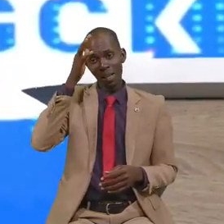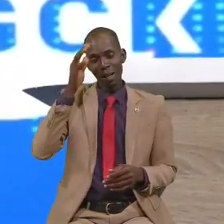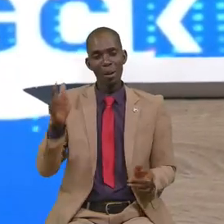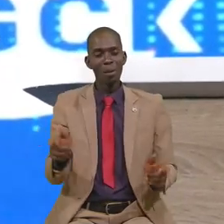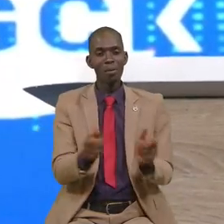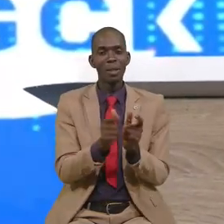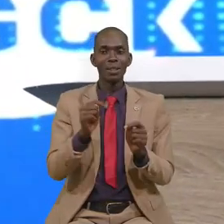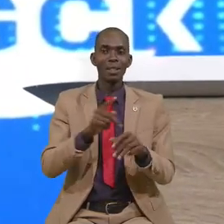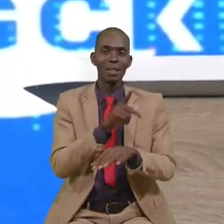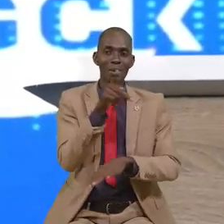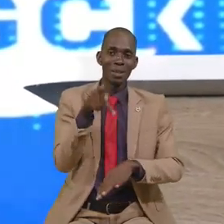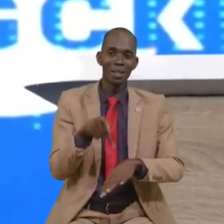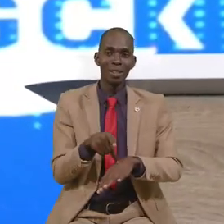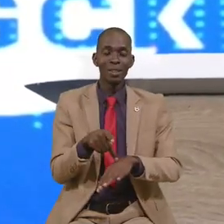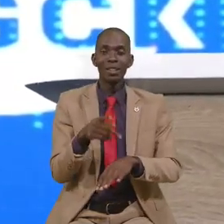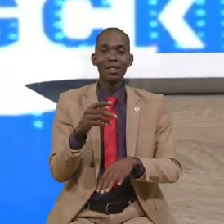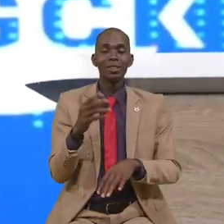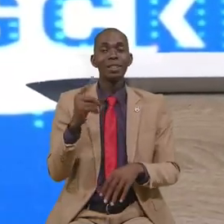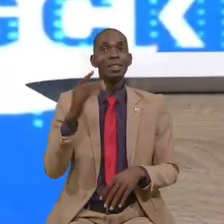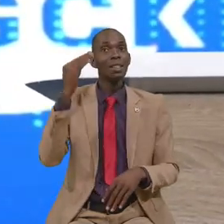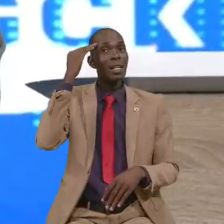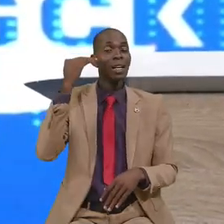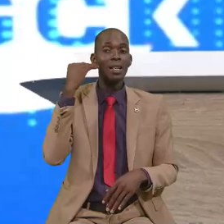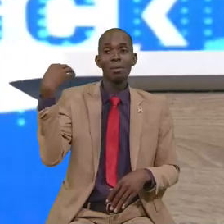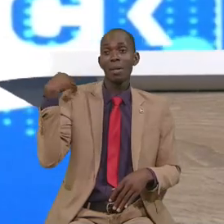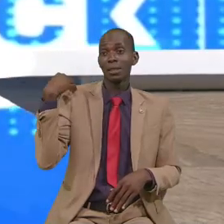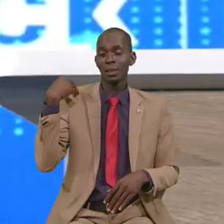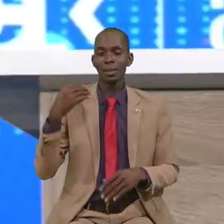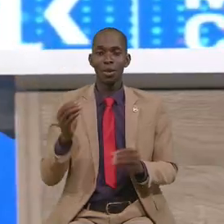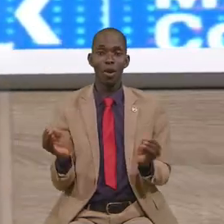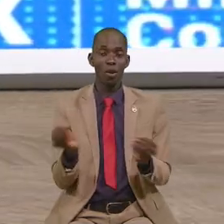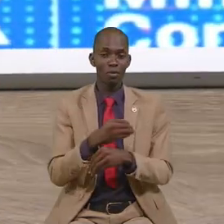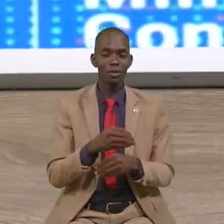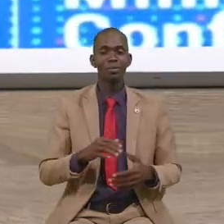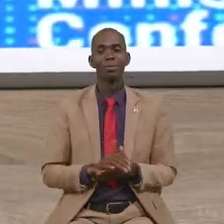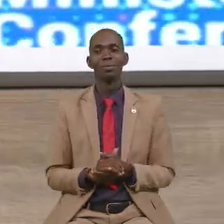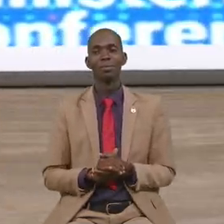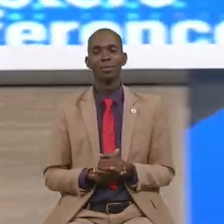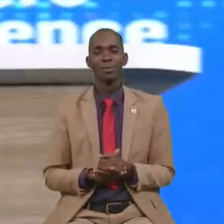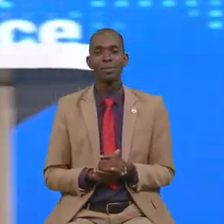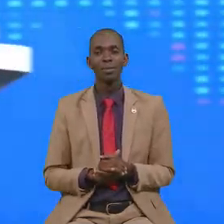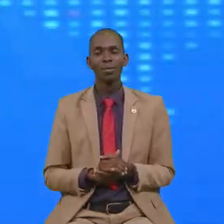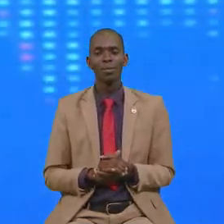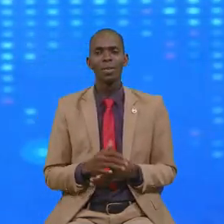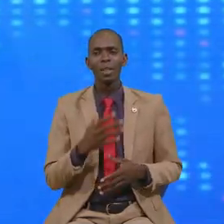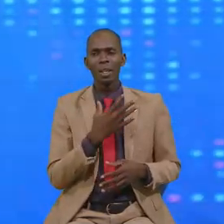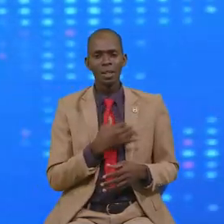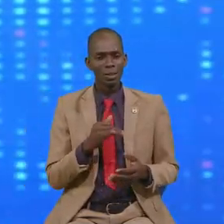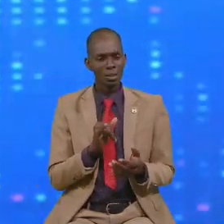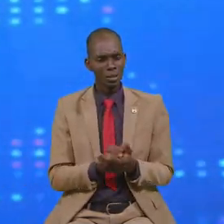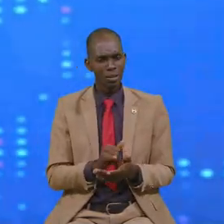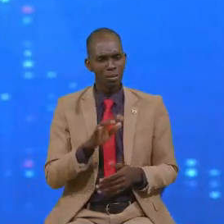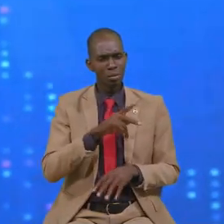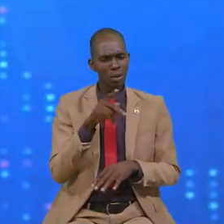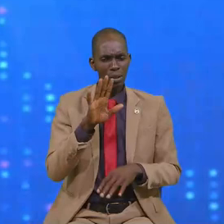principal, to the headmaster's office, Mr. Doherty, and said, "My boy came home